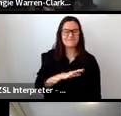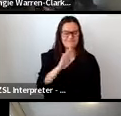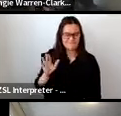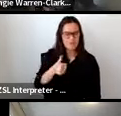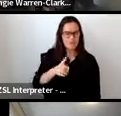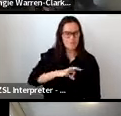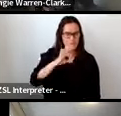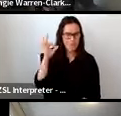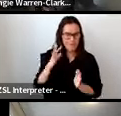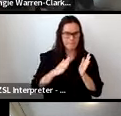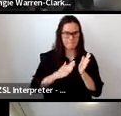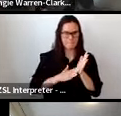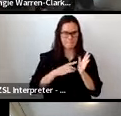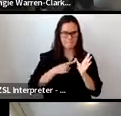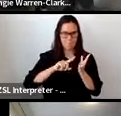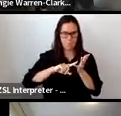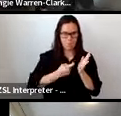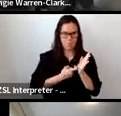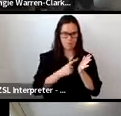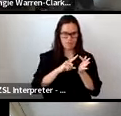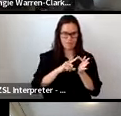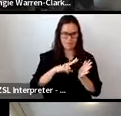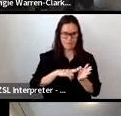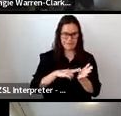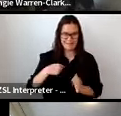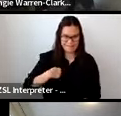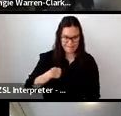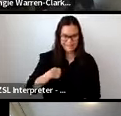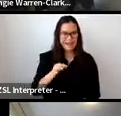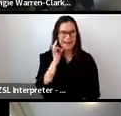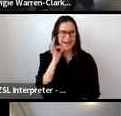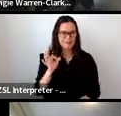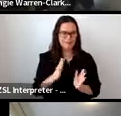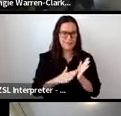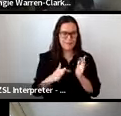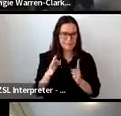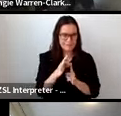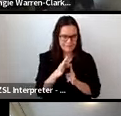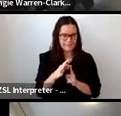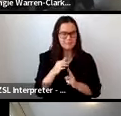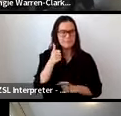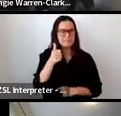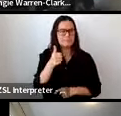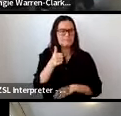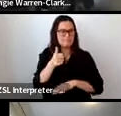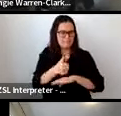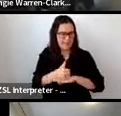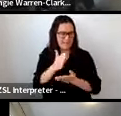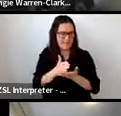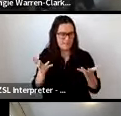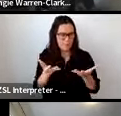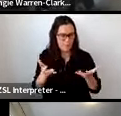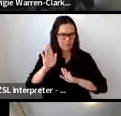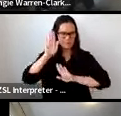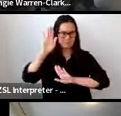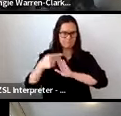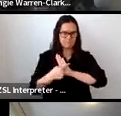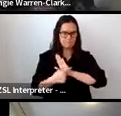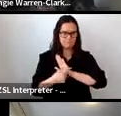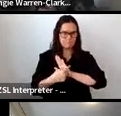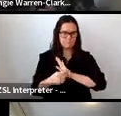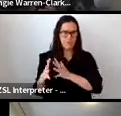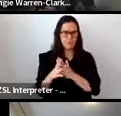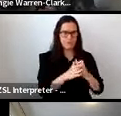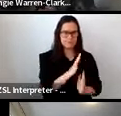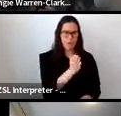Good morning, Maureen Pugh. I'm Nationals List MP. I'm based down on the West Coast in the West Coast Tasman electorate.